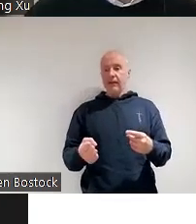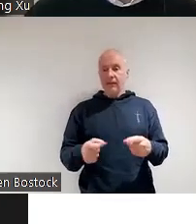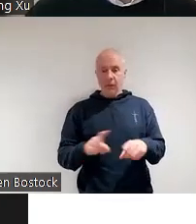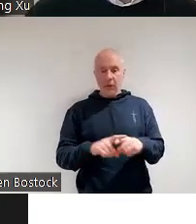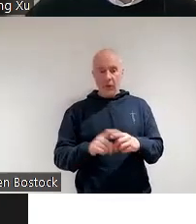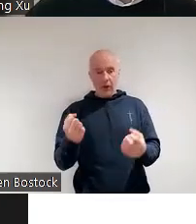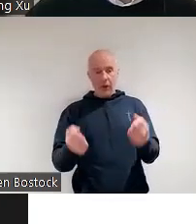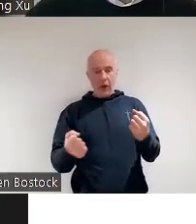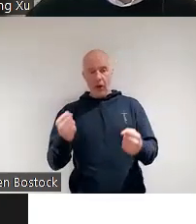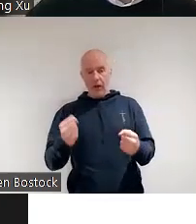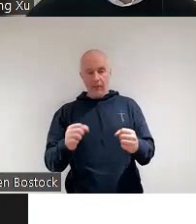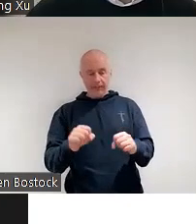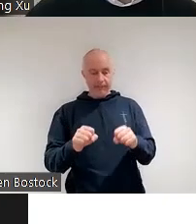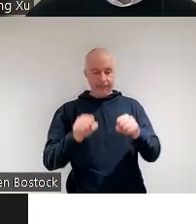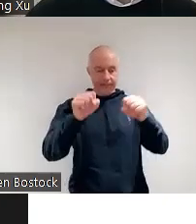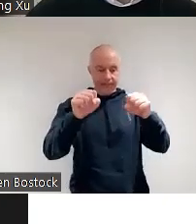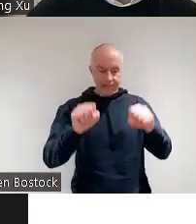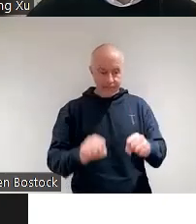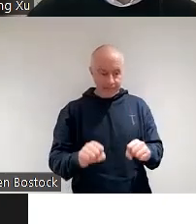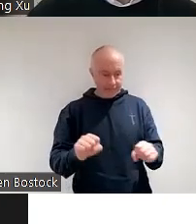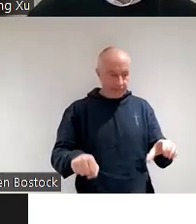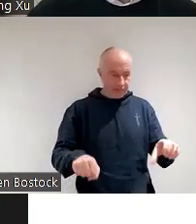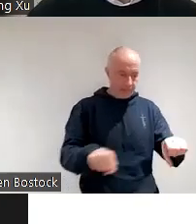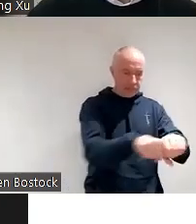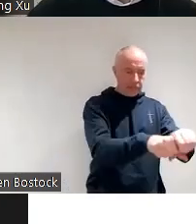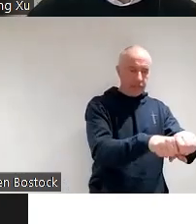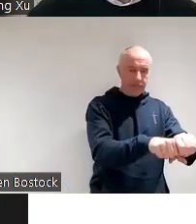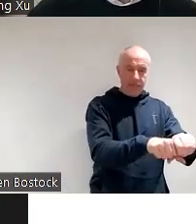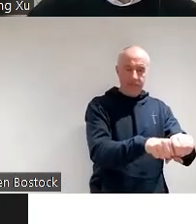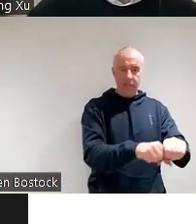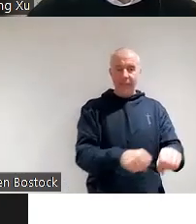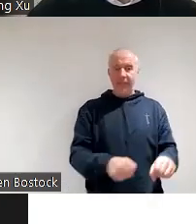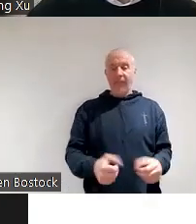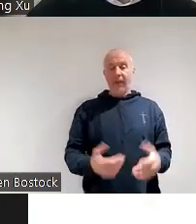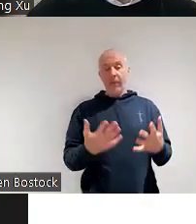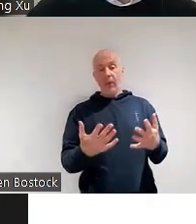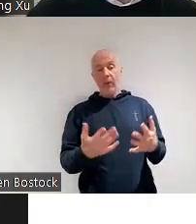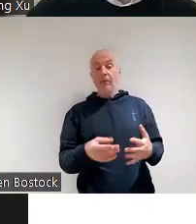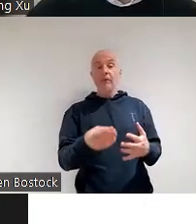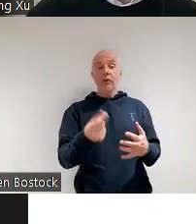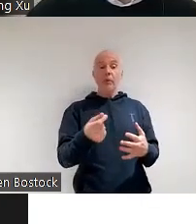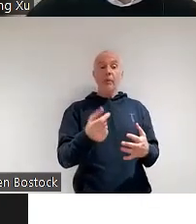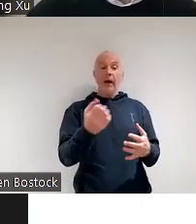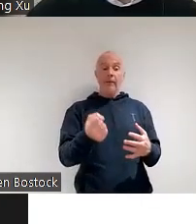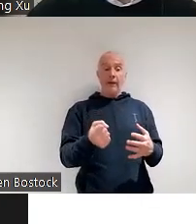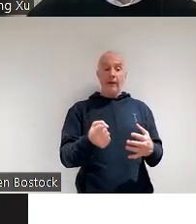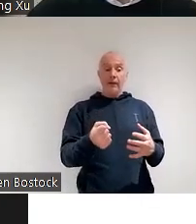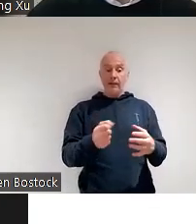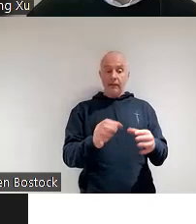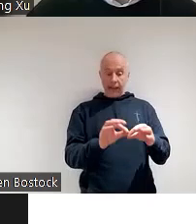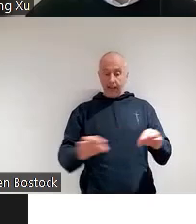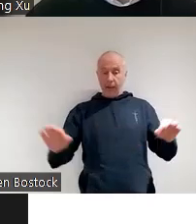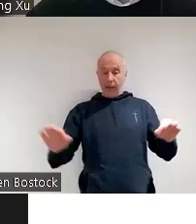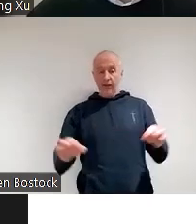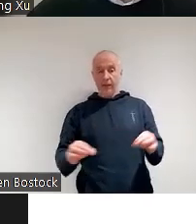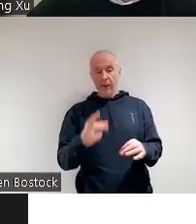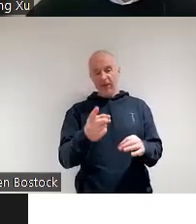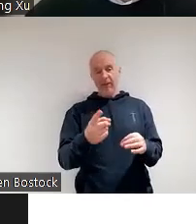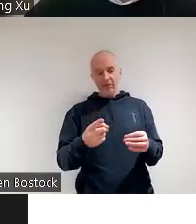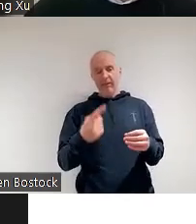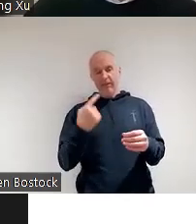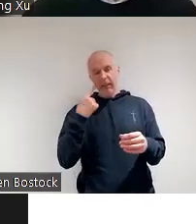case you have to use a charger like this. But there are chargers which already come with a cable, so that means it would be very handy. Just